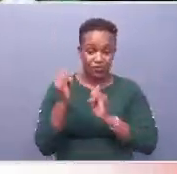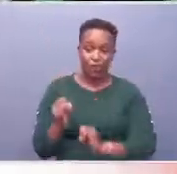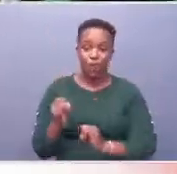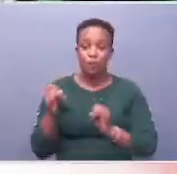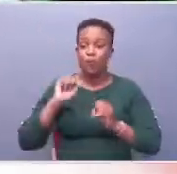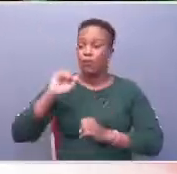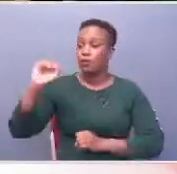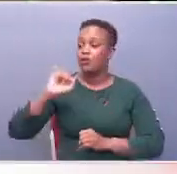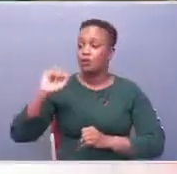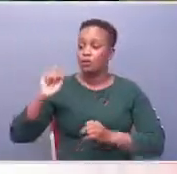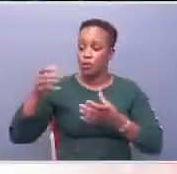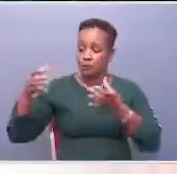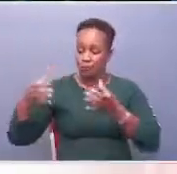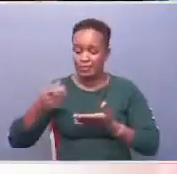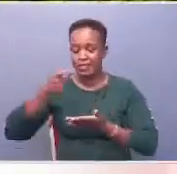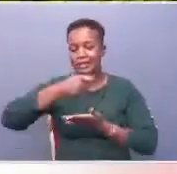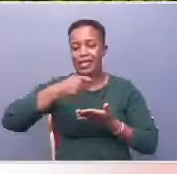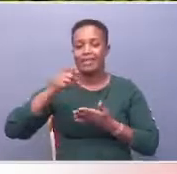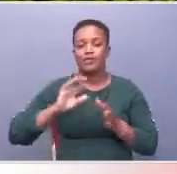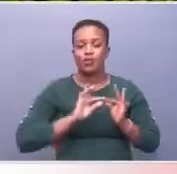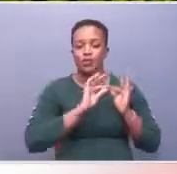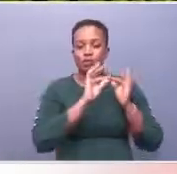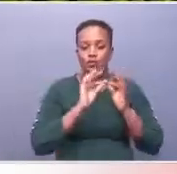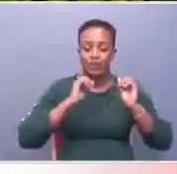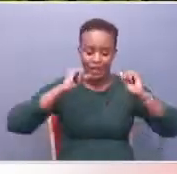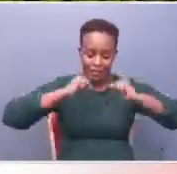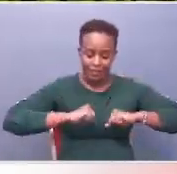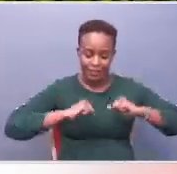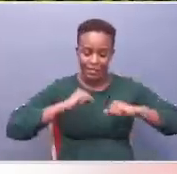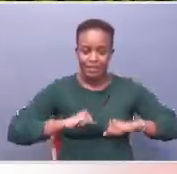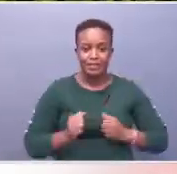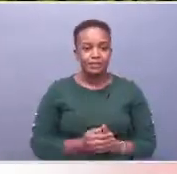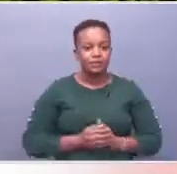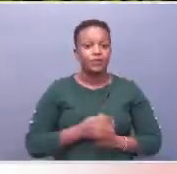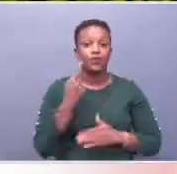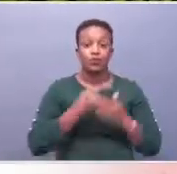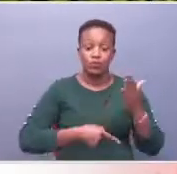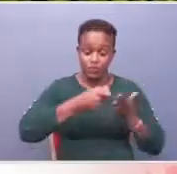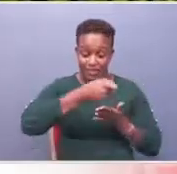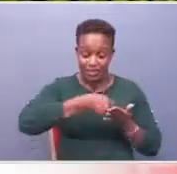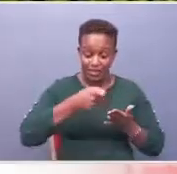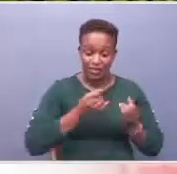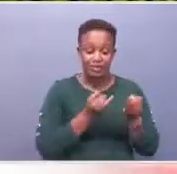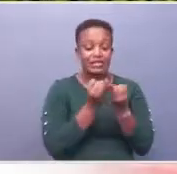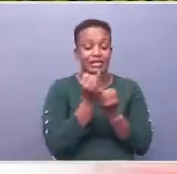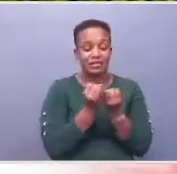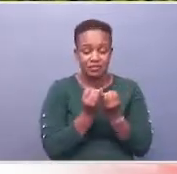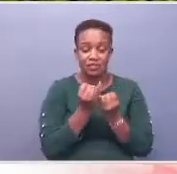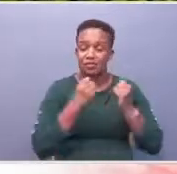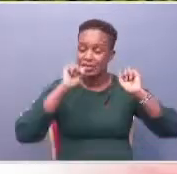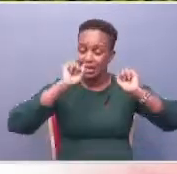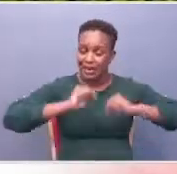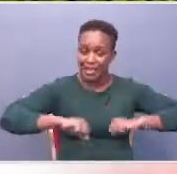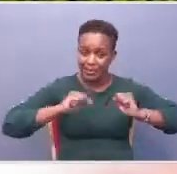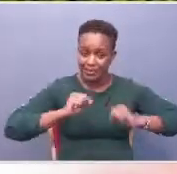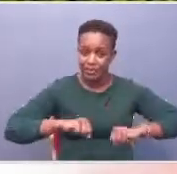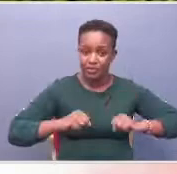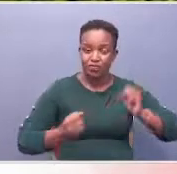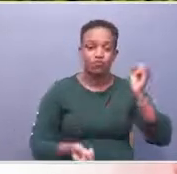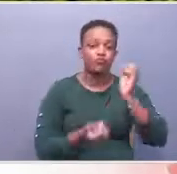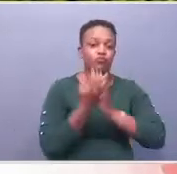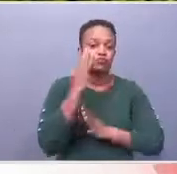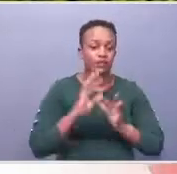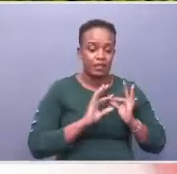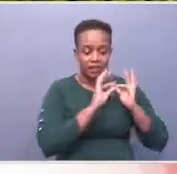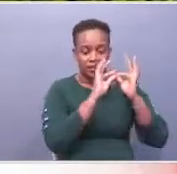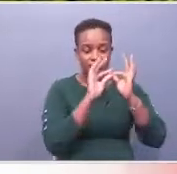parties signed the coalition agreement. So what was signed on Saturday was an agreement to form the